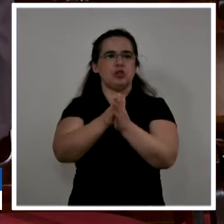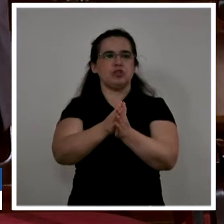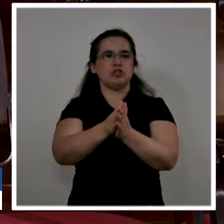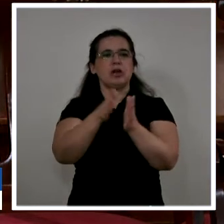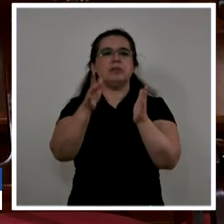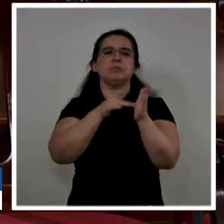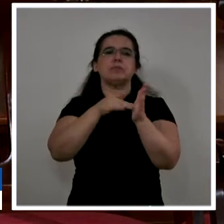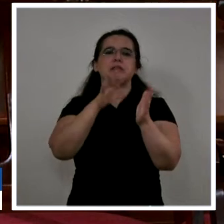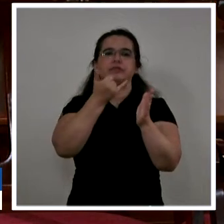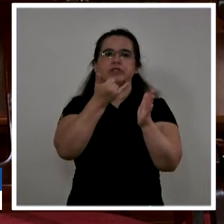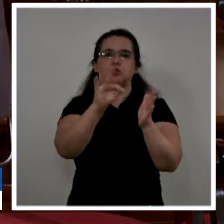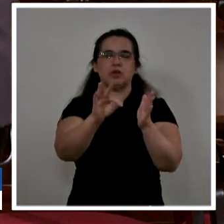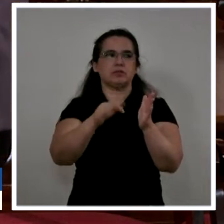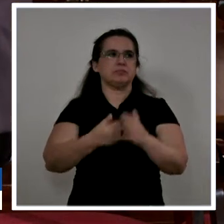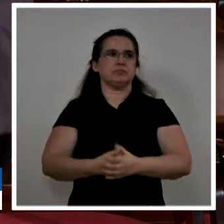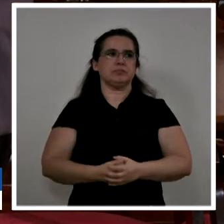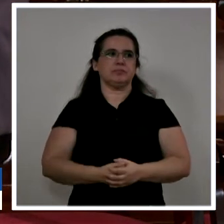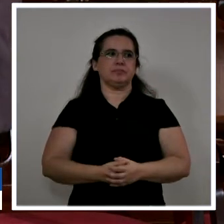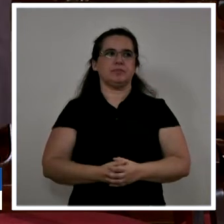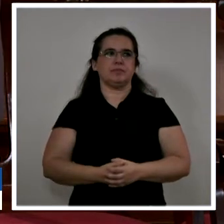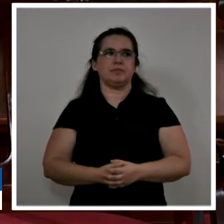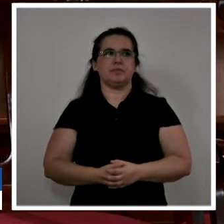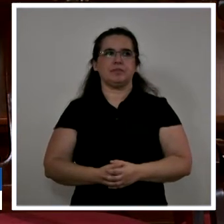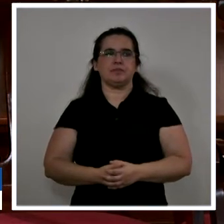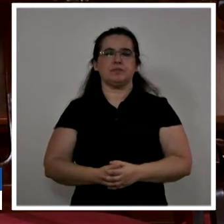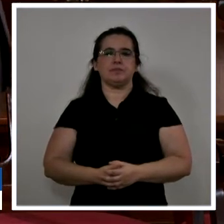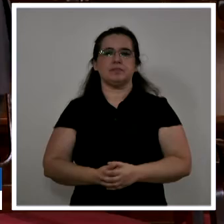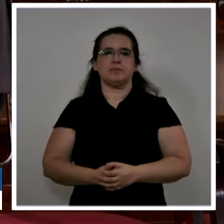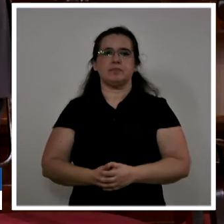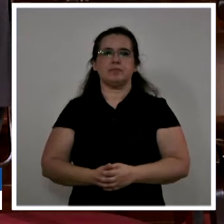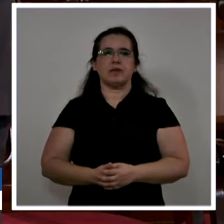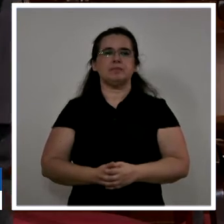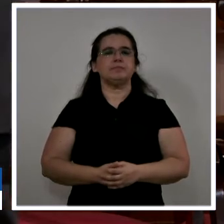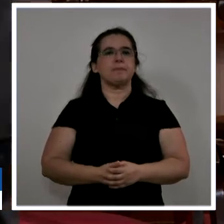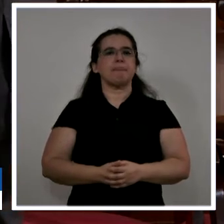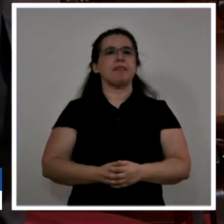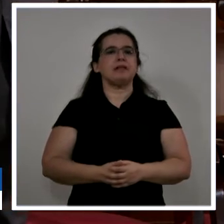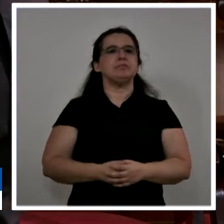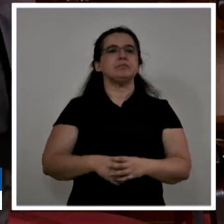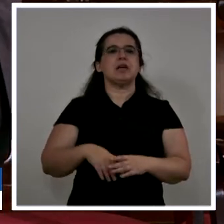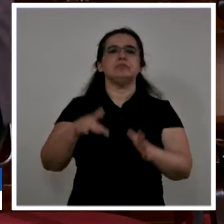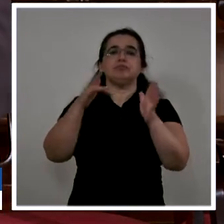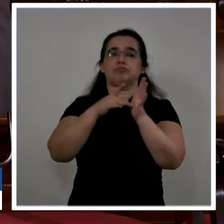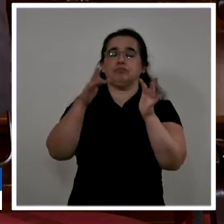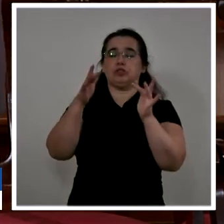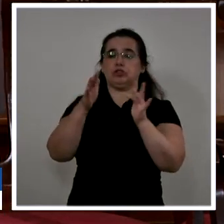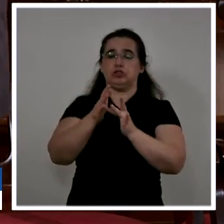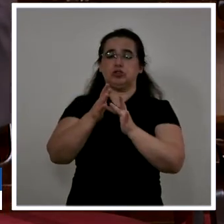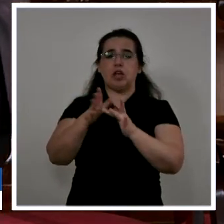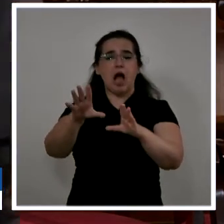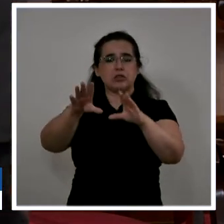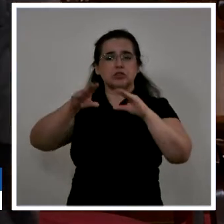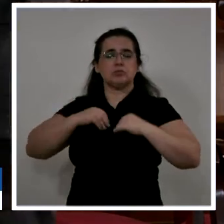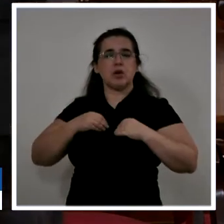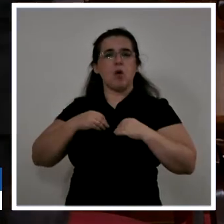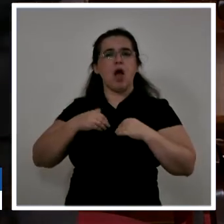upon himself our nature and passed through our experiences. E, portanto, ele diz, ele assumiu a nossa natureza